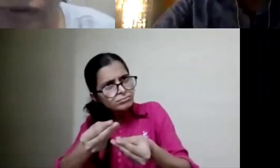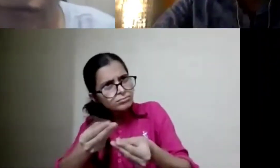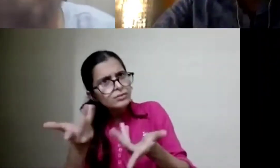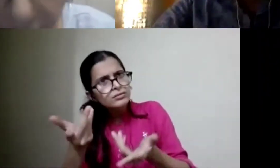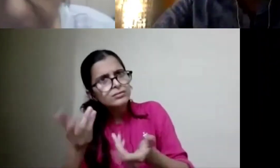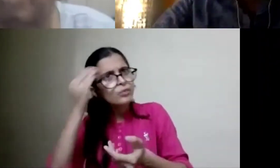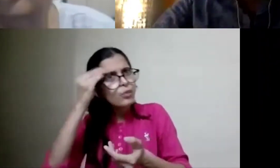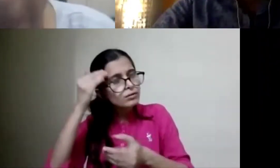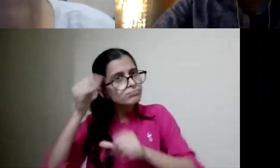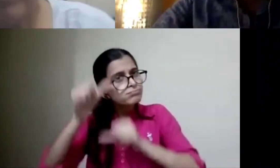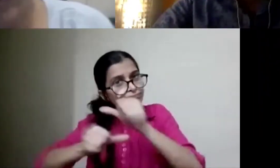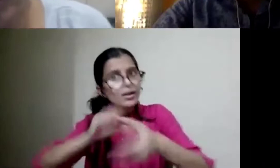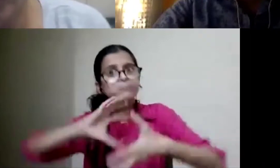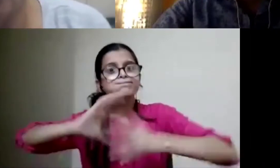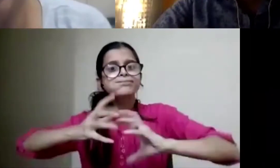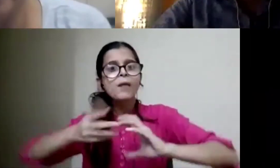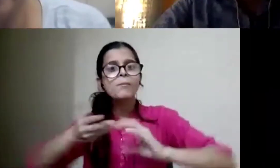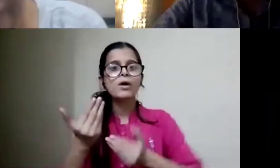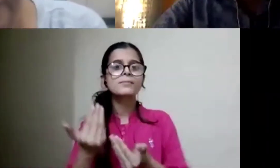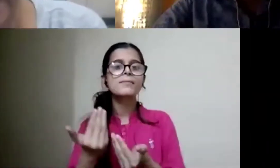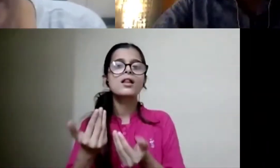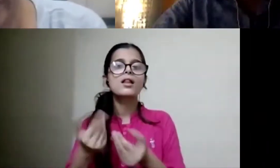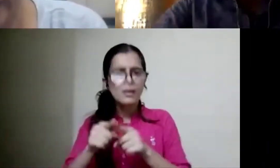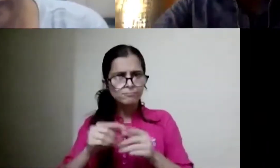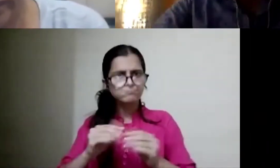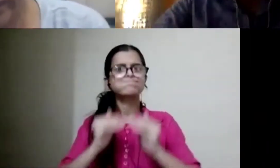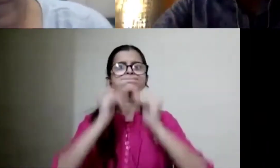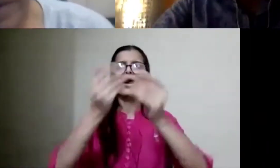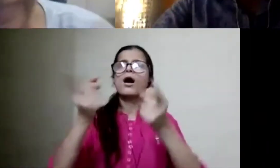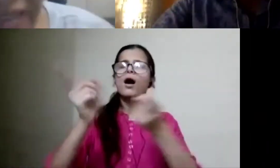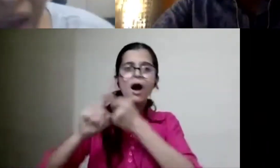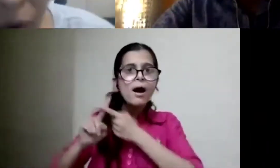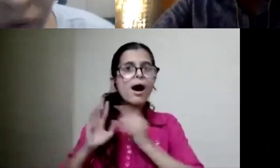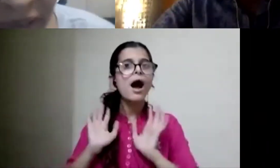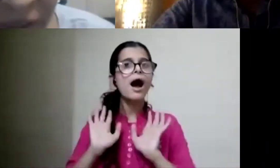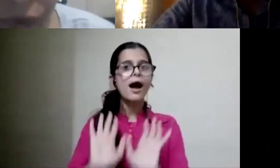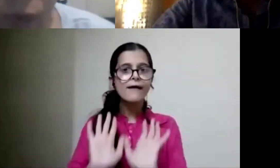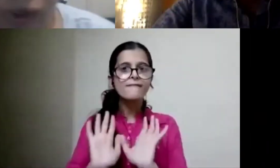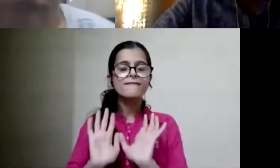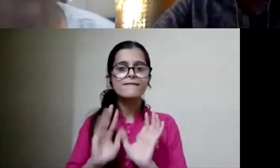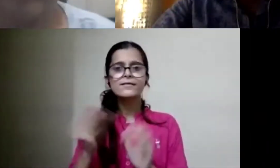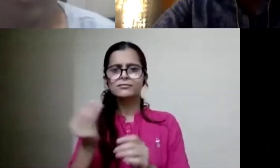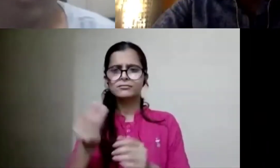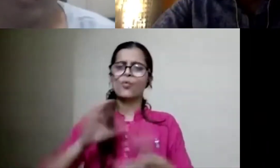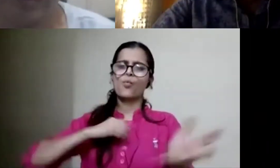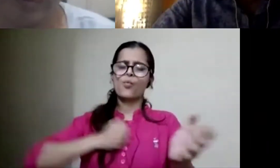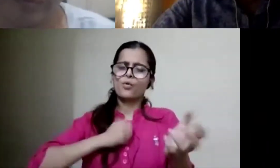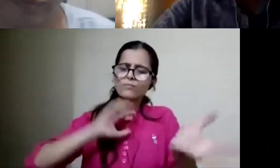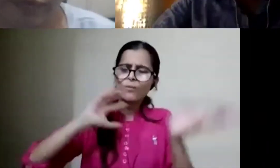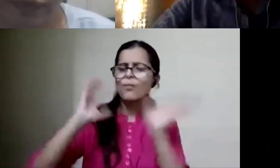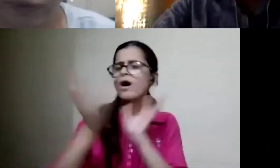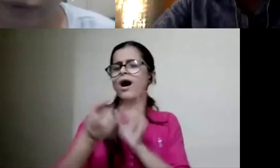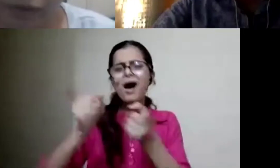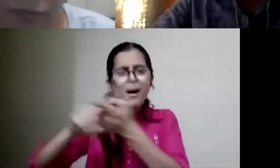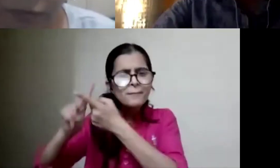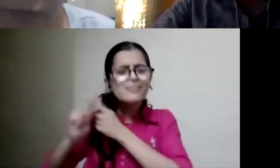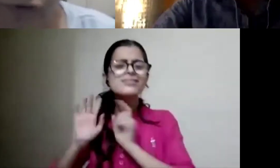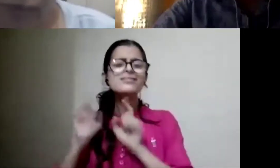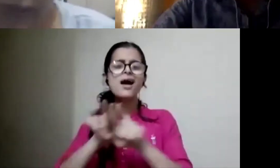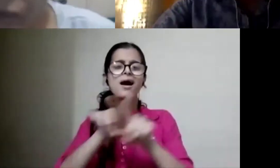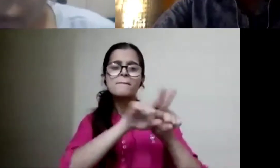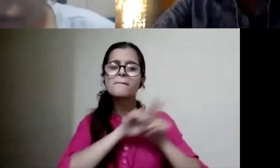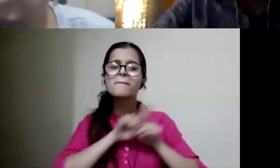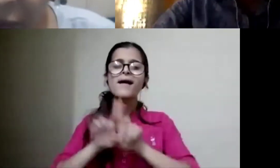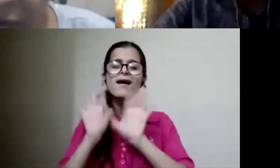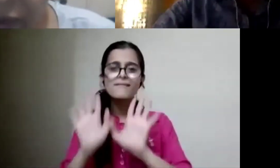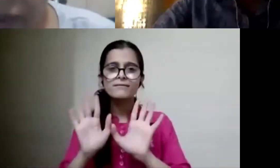producers. We've made a big move forward that this is happening, because that's how the rest of the world is also. Everybody